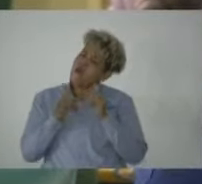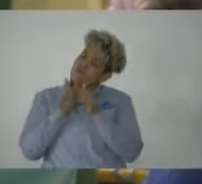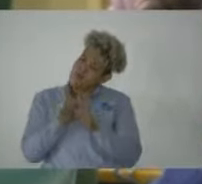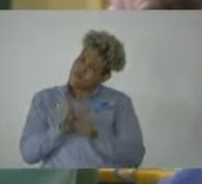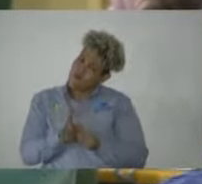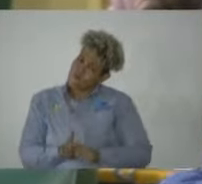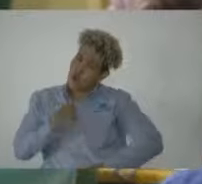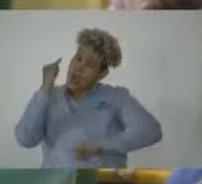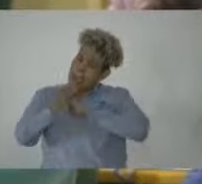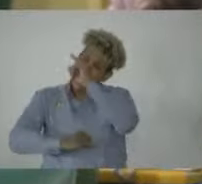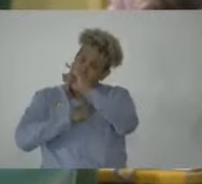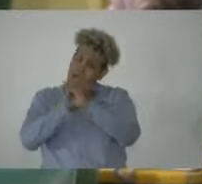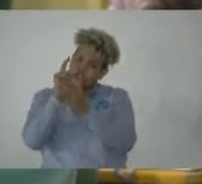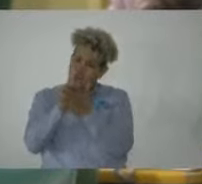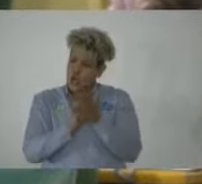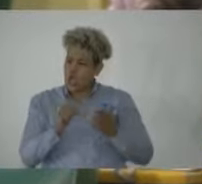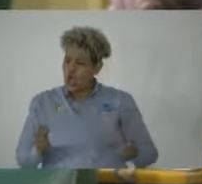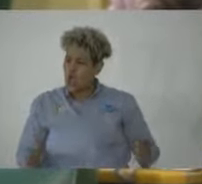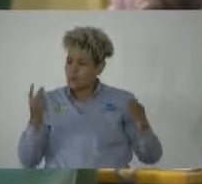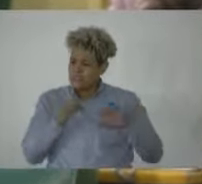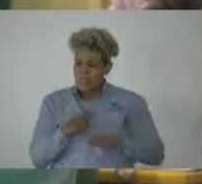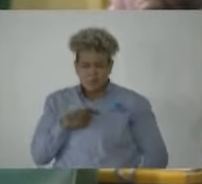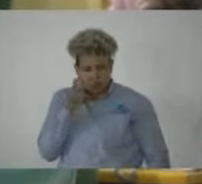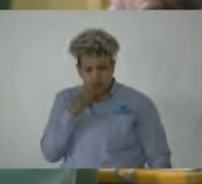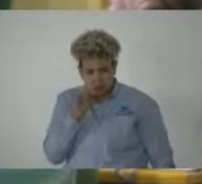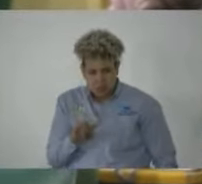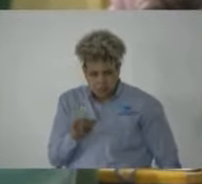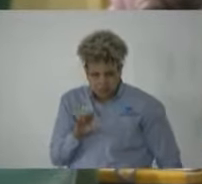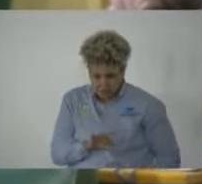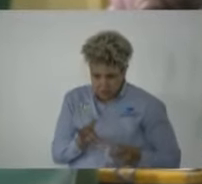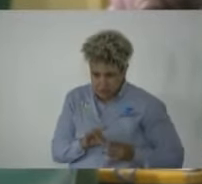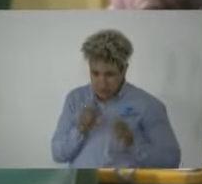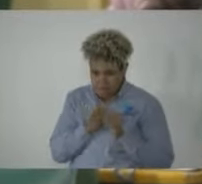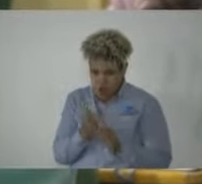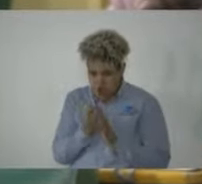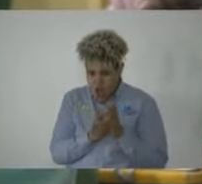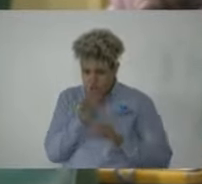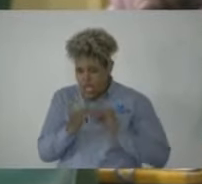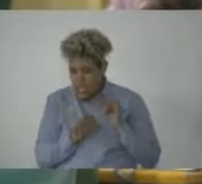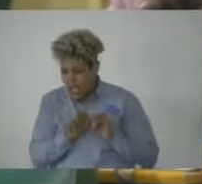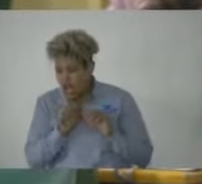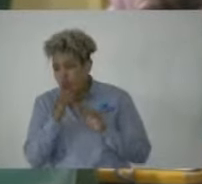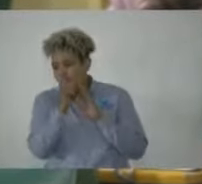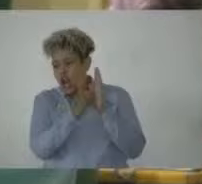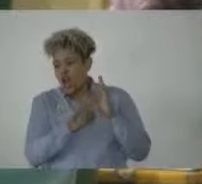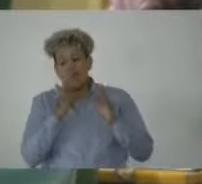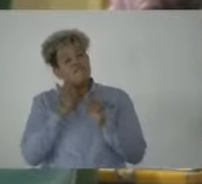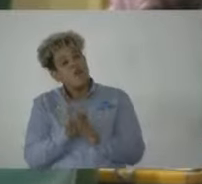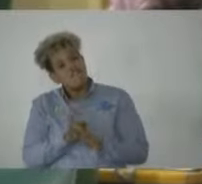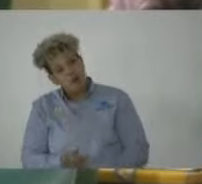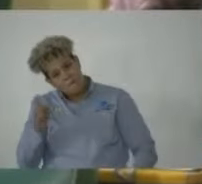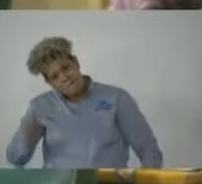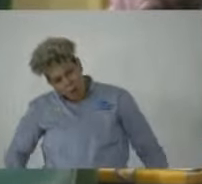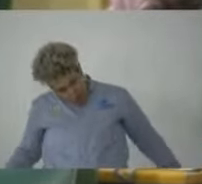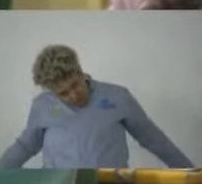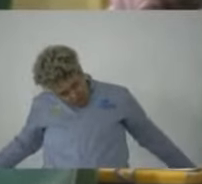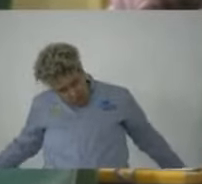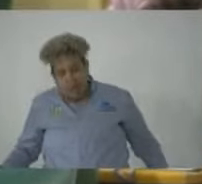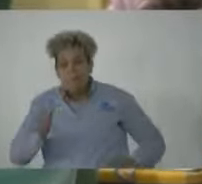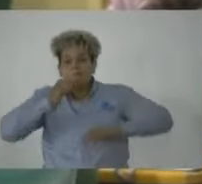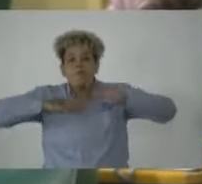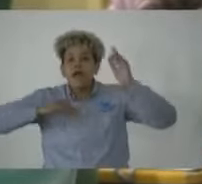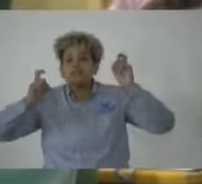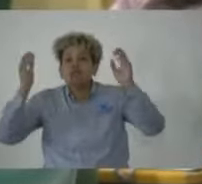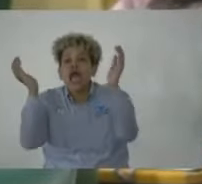observing international law. How many times have we heard them talk about that? Huh? Observing international law. But, Madam Speaker,